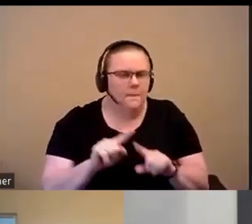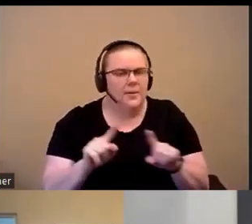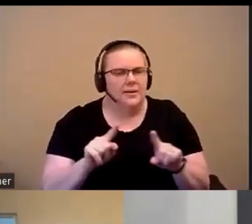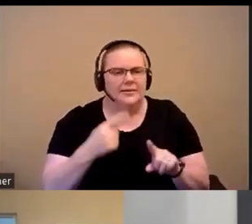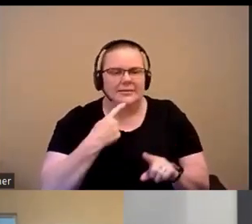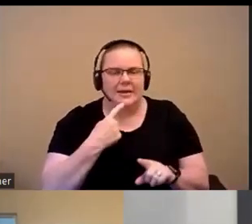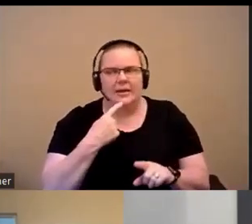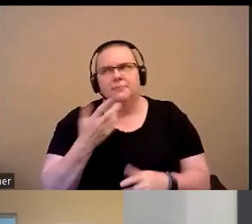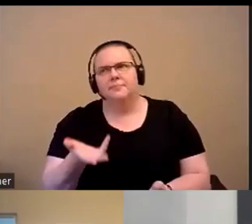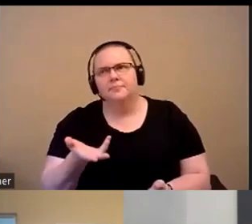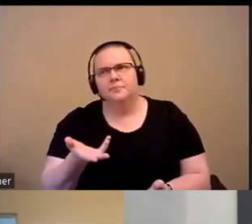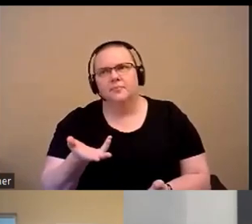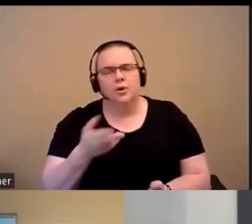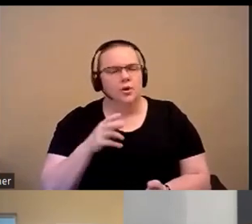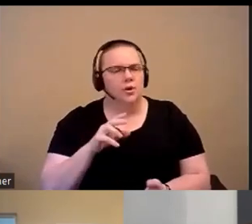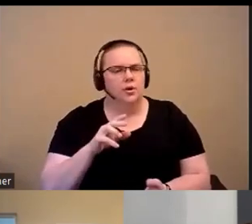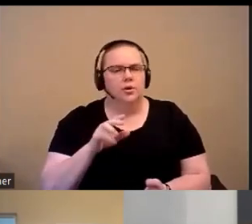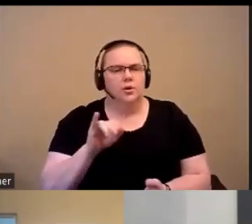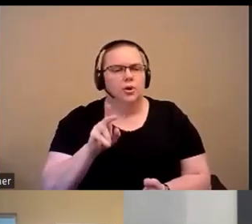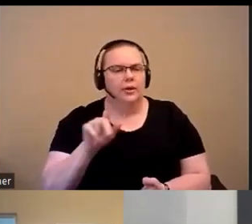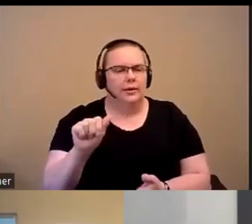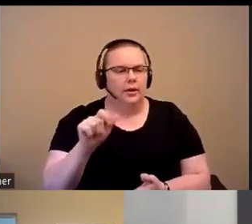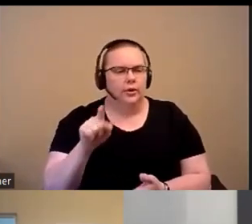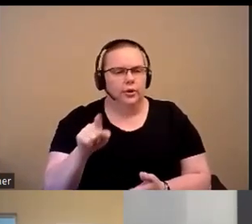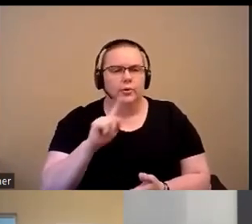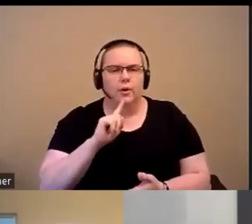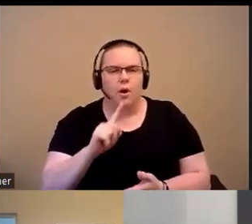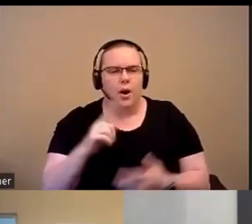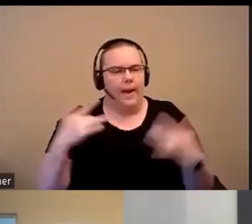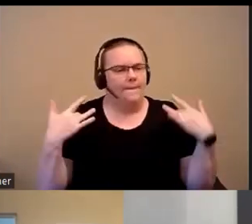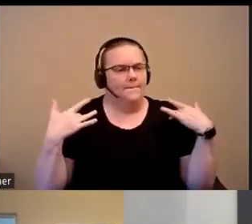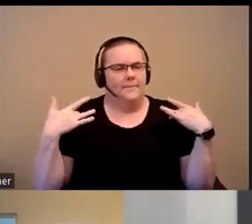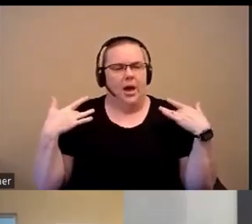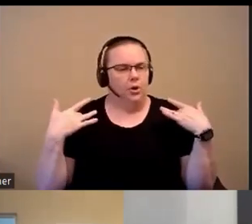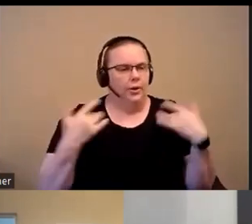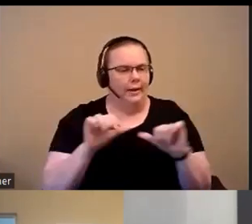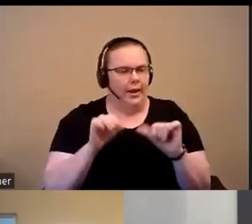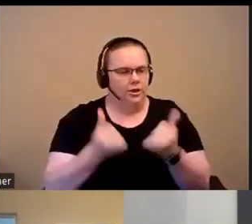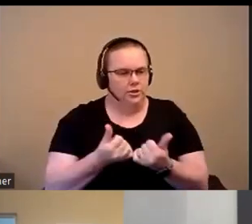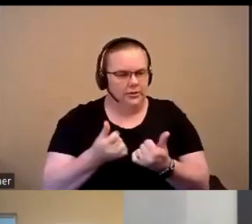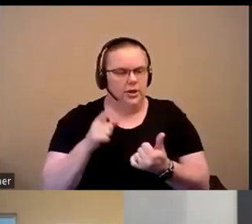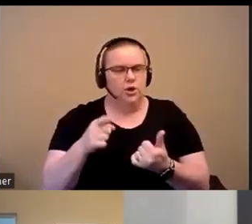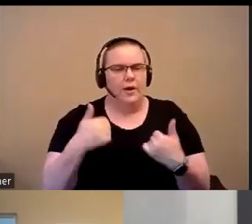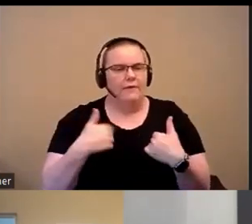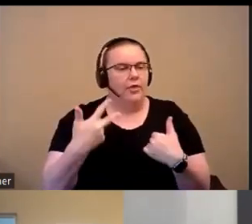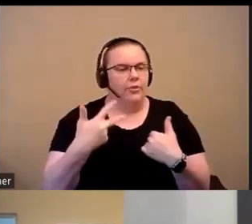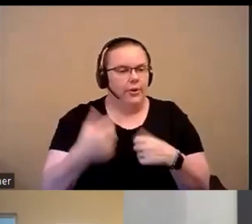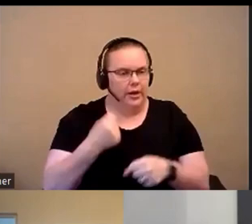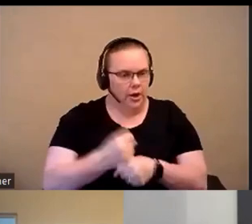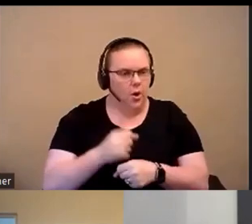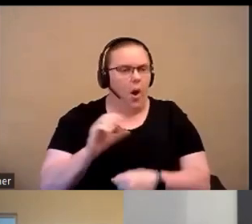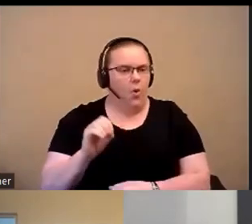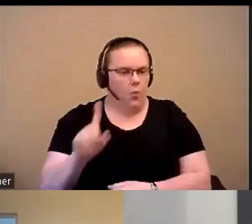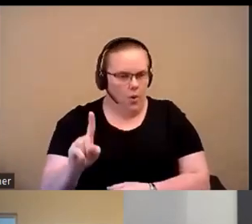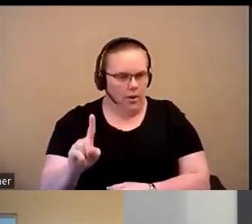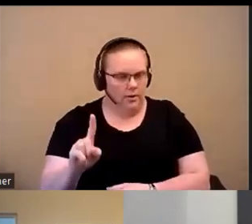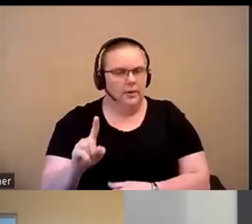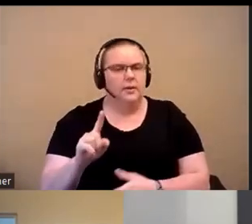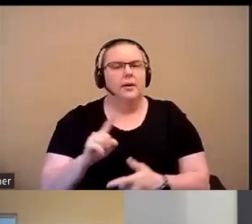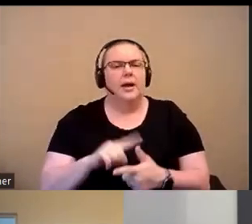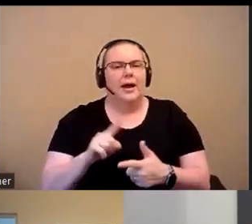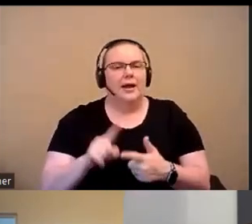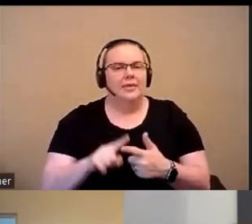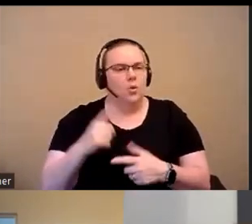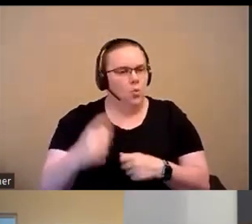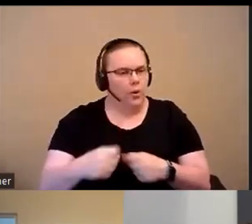say you, who you are assigned to Munwood's agency, and you get your three-year O-1, and then a year